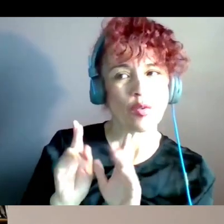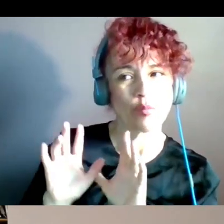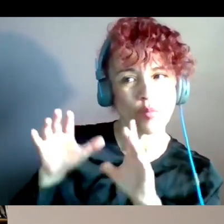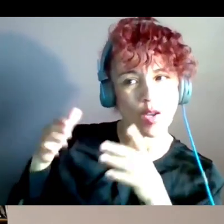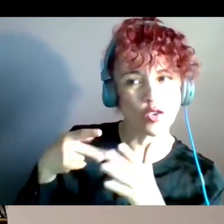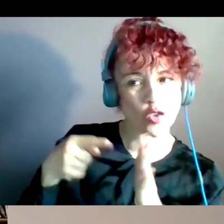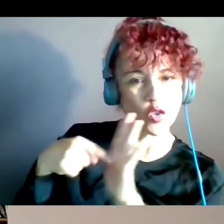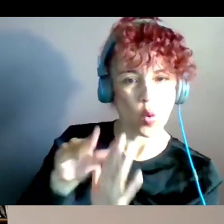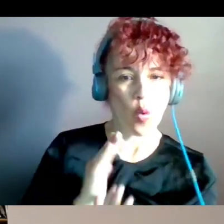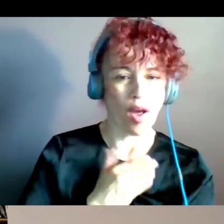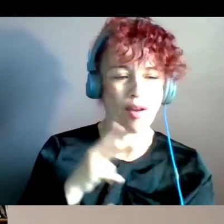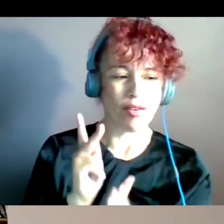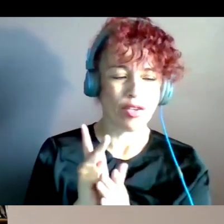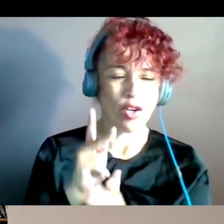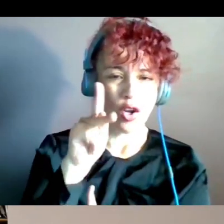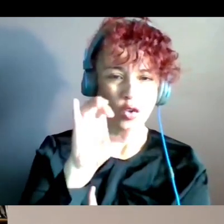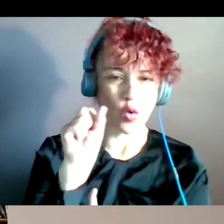tools, and I acquired